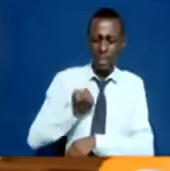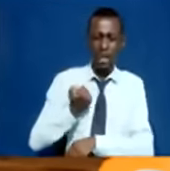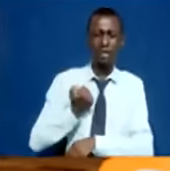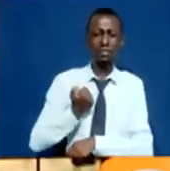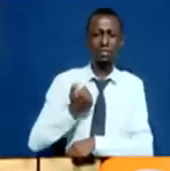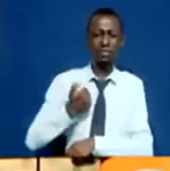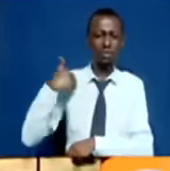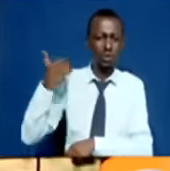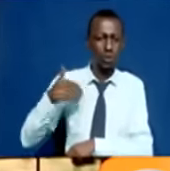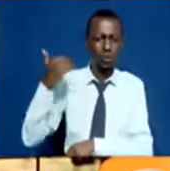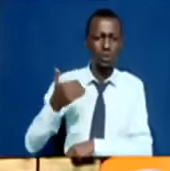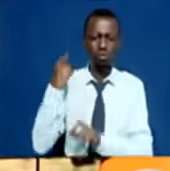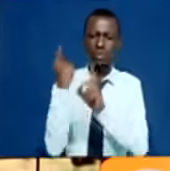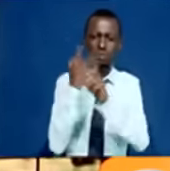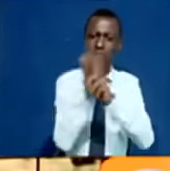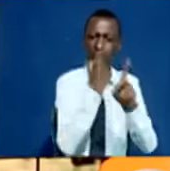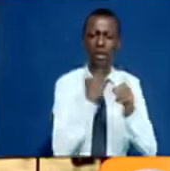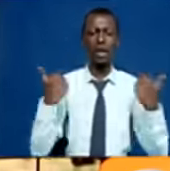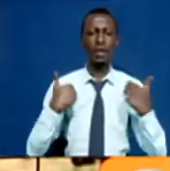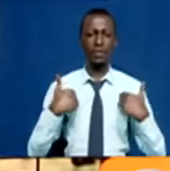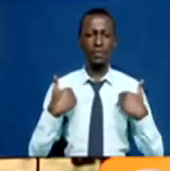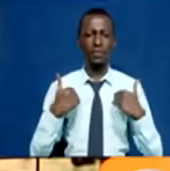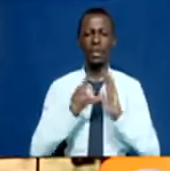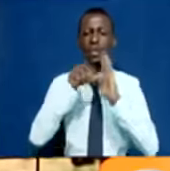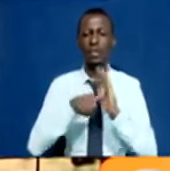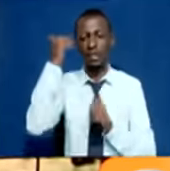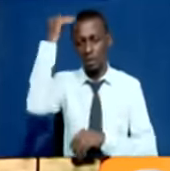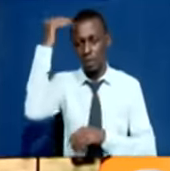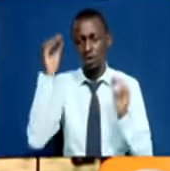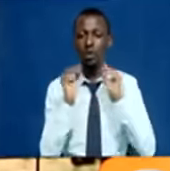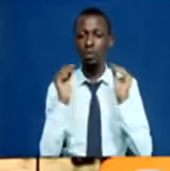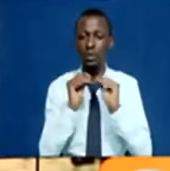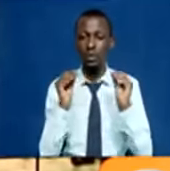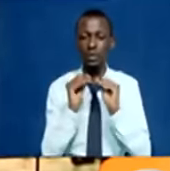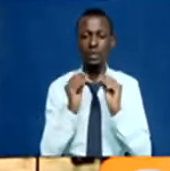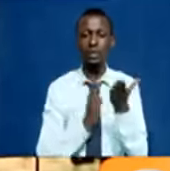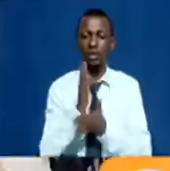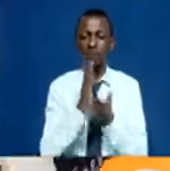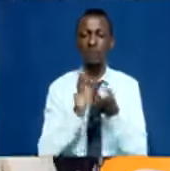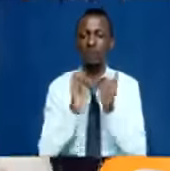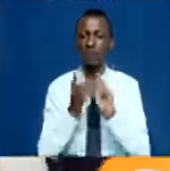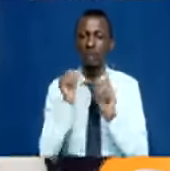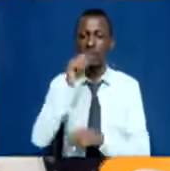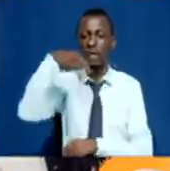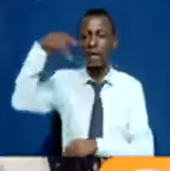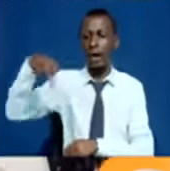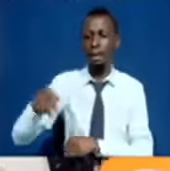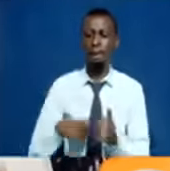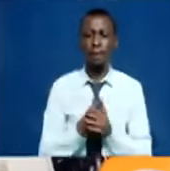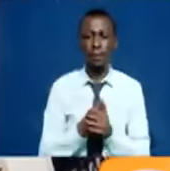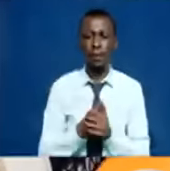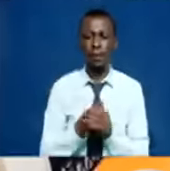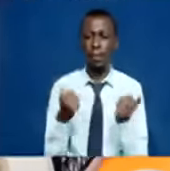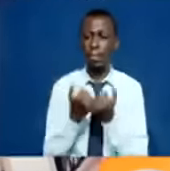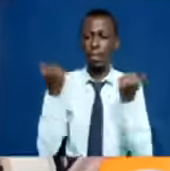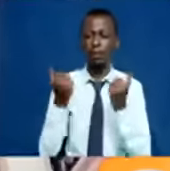wasichana. Sasa hata ndio nimekuja, leta ndio nilikuja kujua kwamba huwa anakutana kwa hizo dating sites za Matara, portraying himself